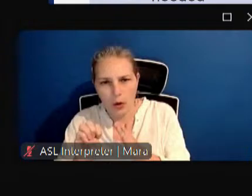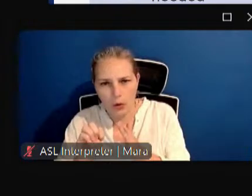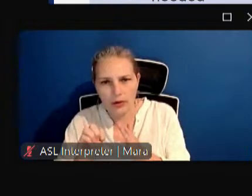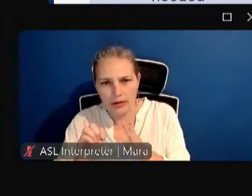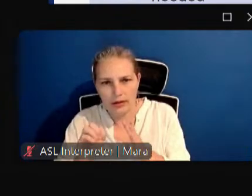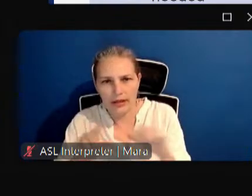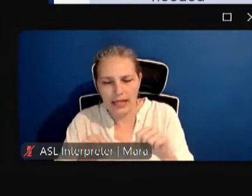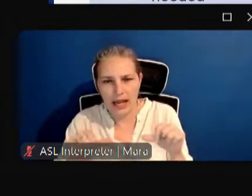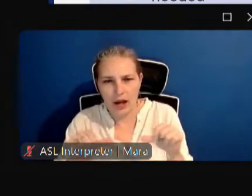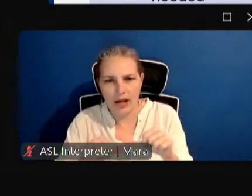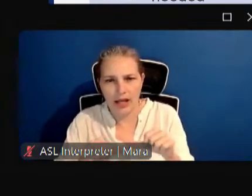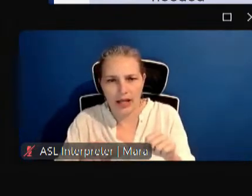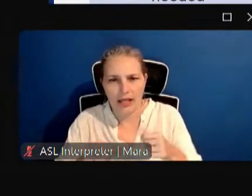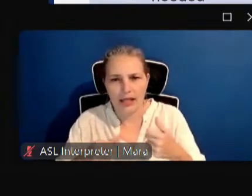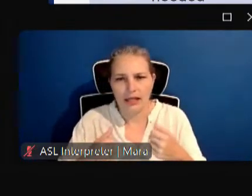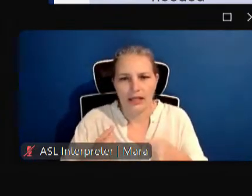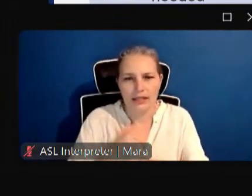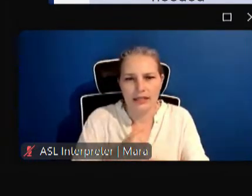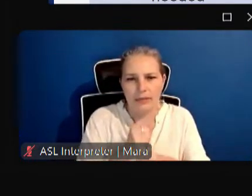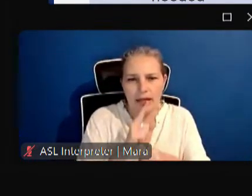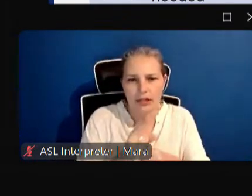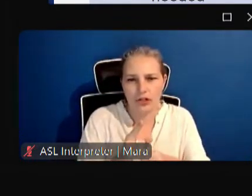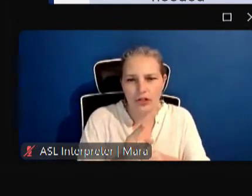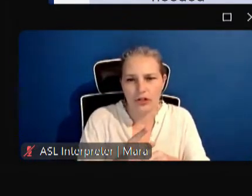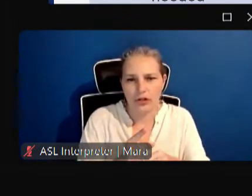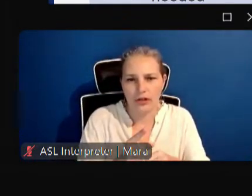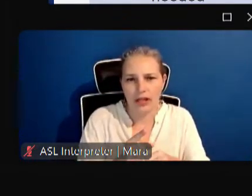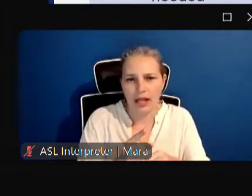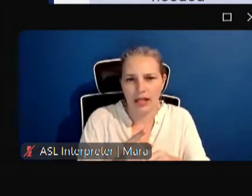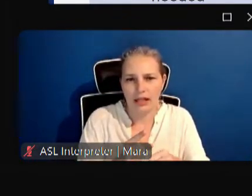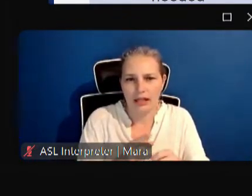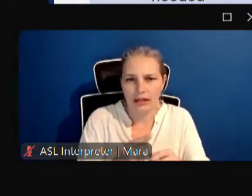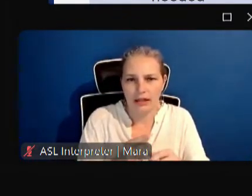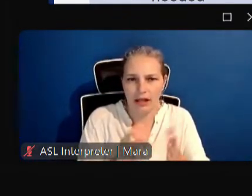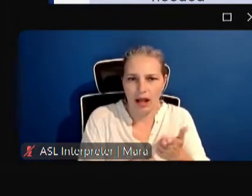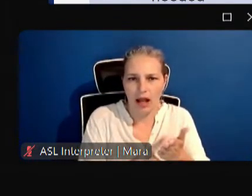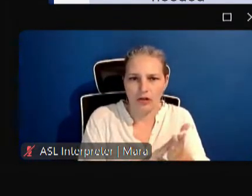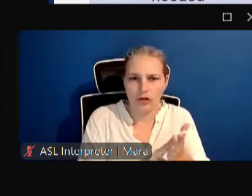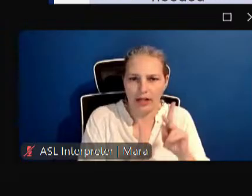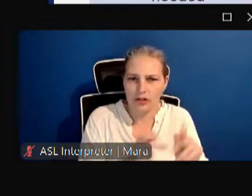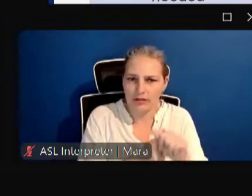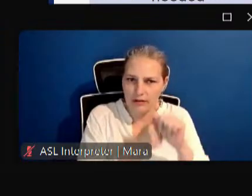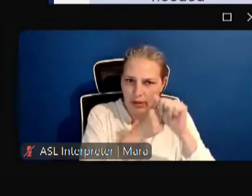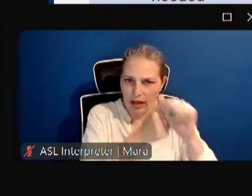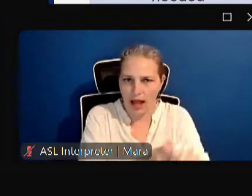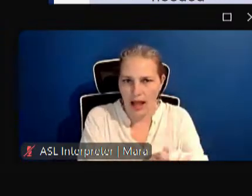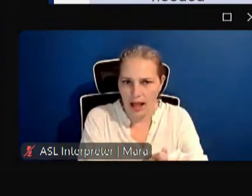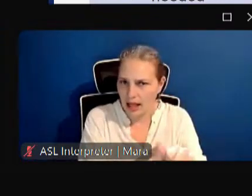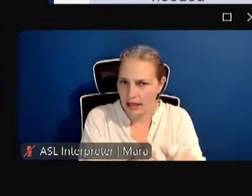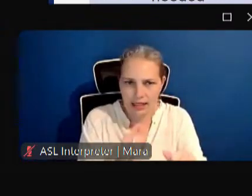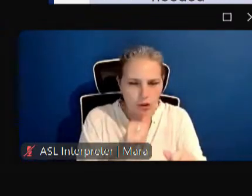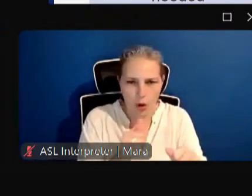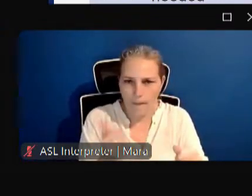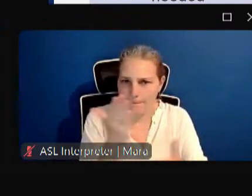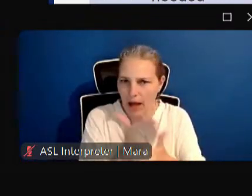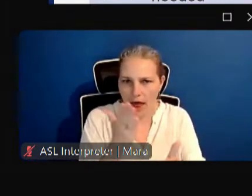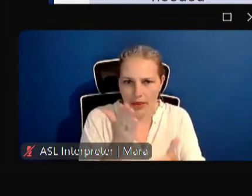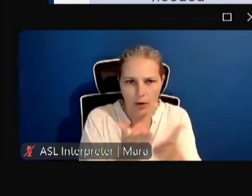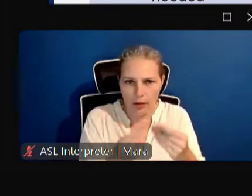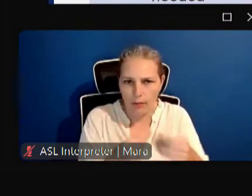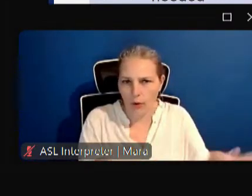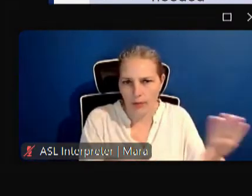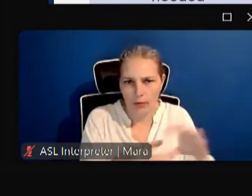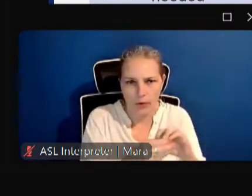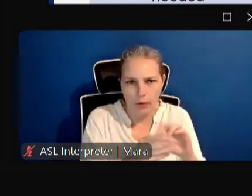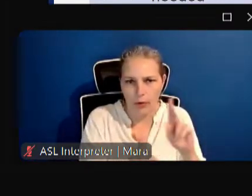get compliance through directly the contractor without bother to the property owner, and then a courtesy notice to the property owner